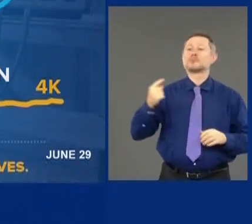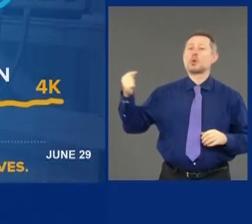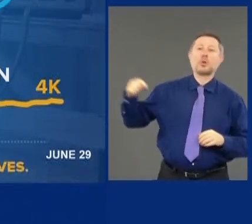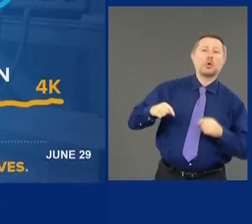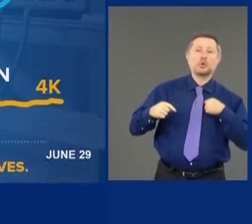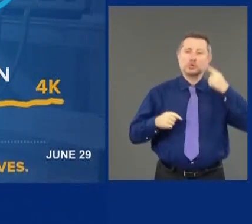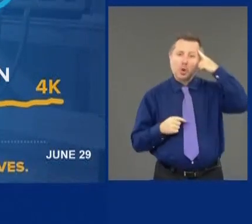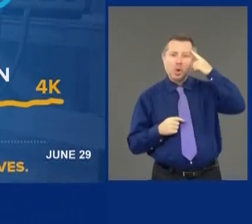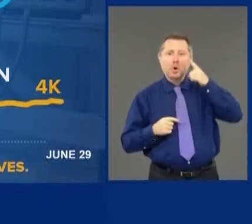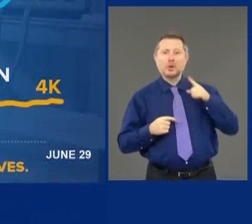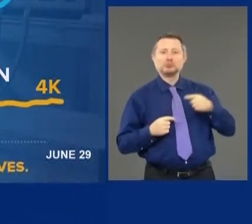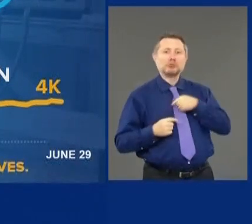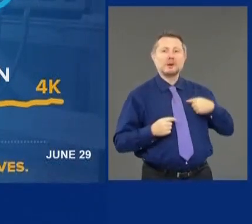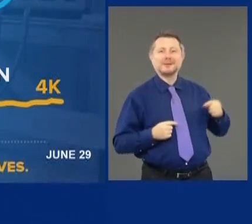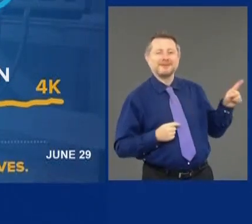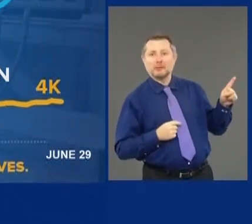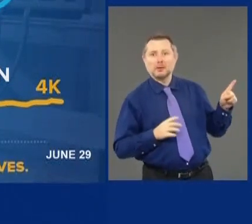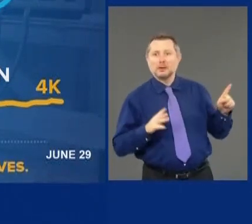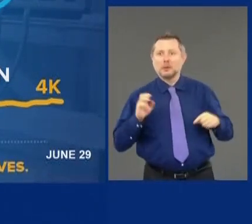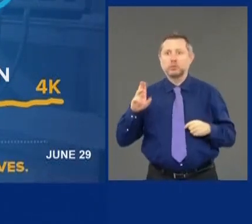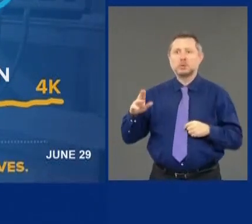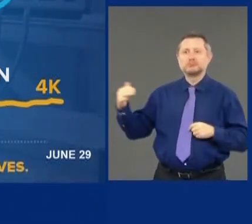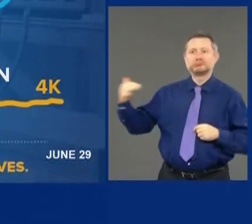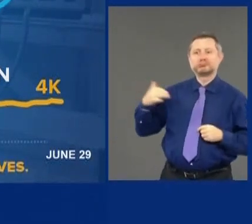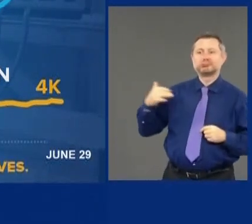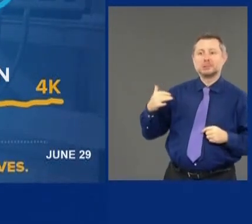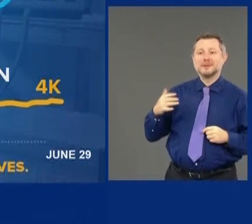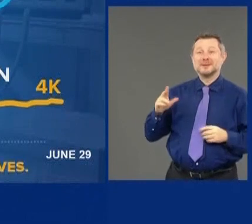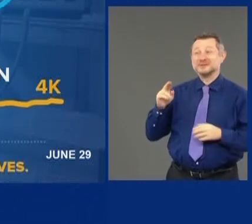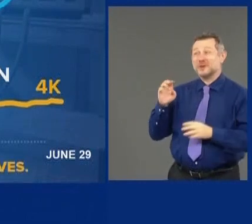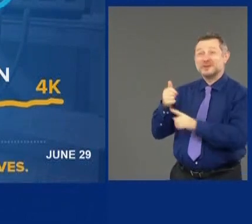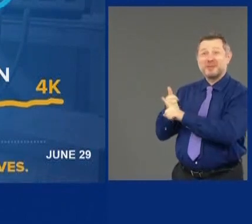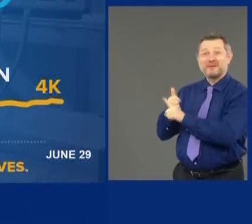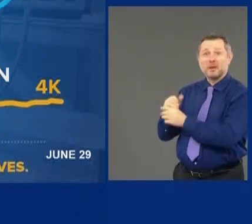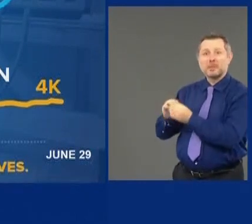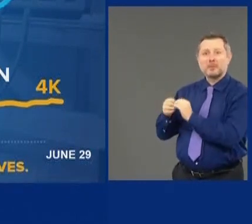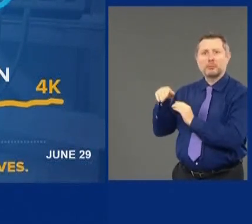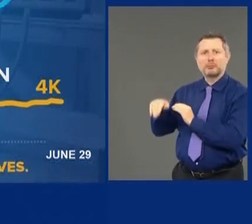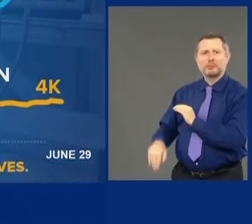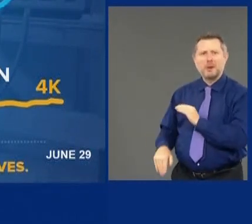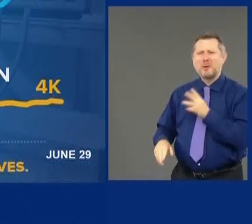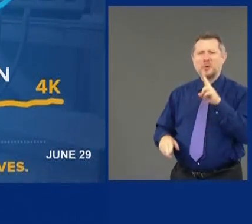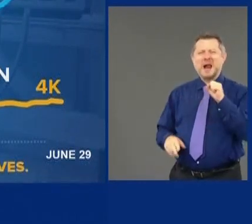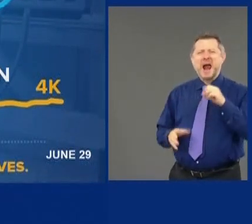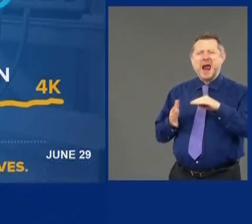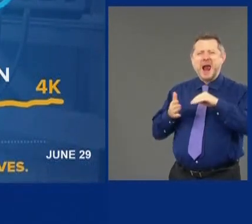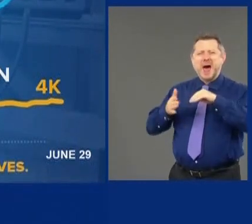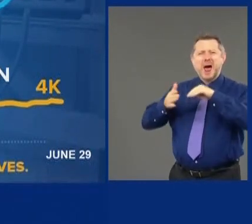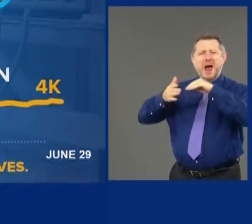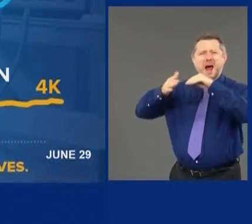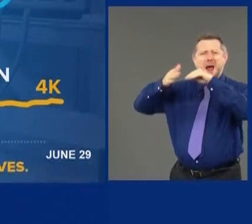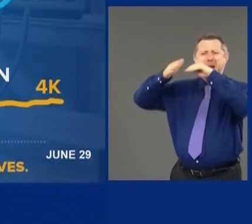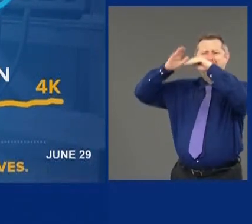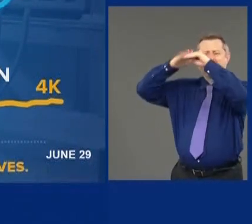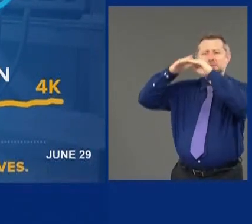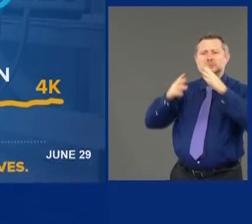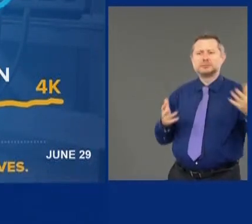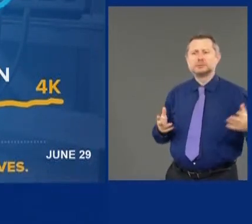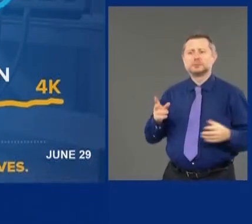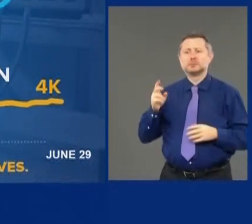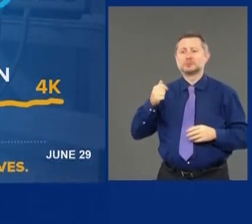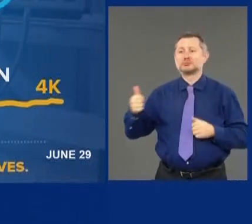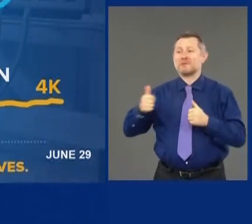decline. We're on the incline. And they have done a travel ban against